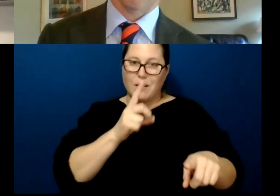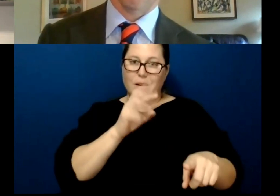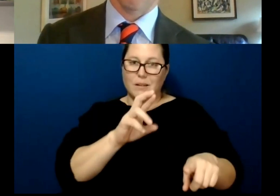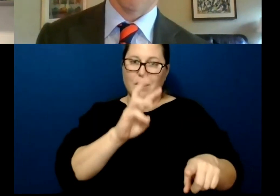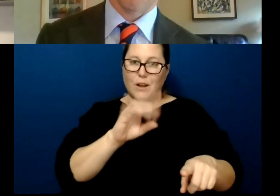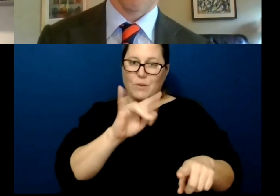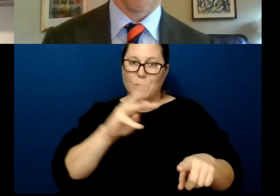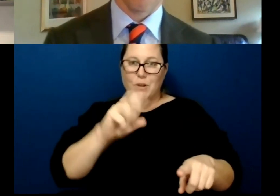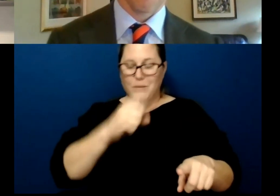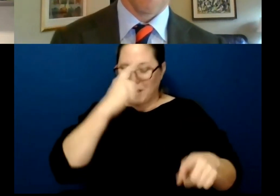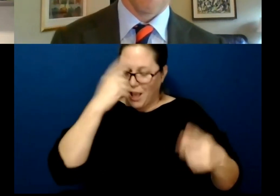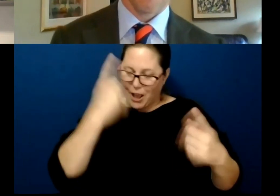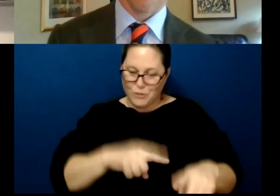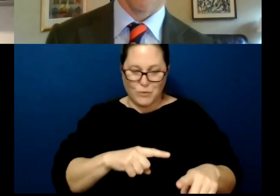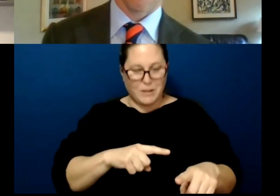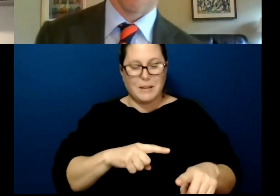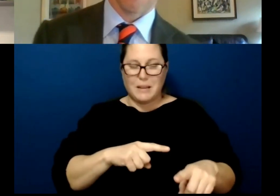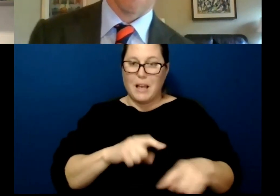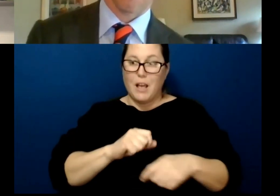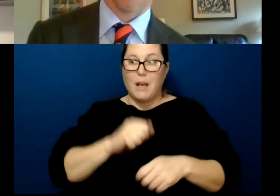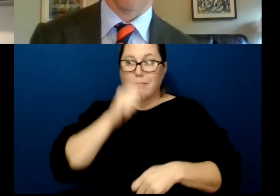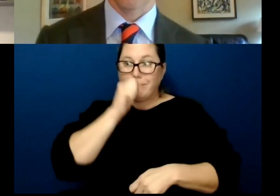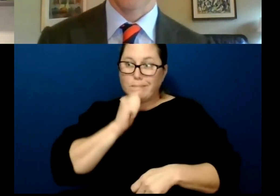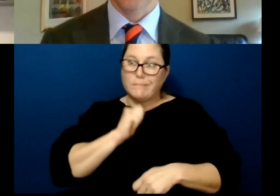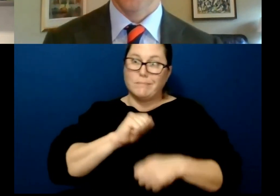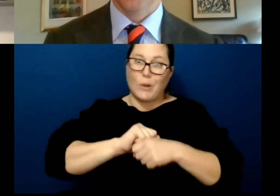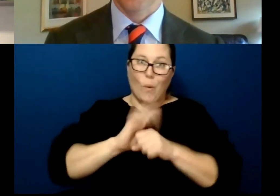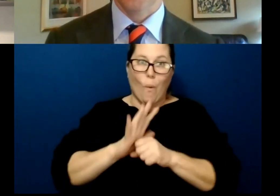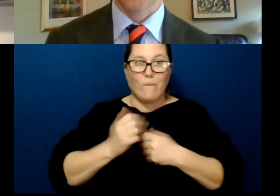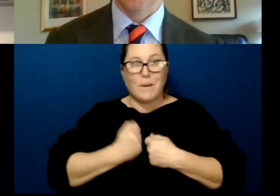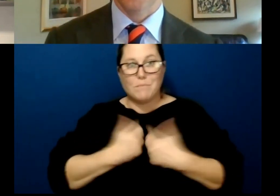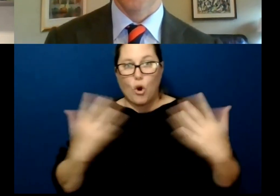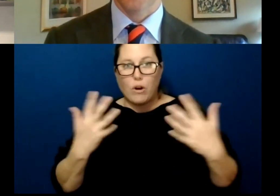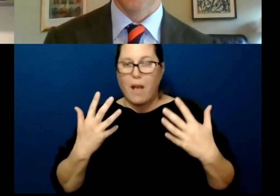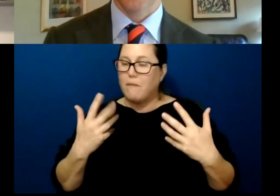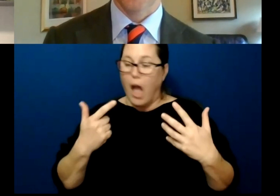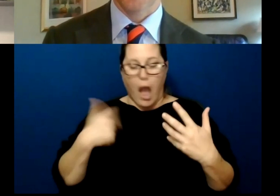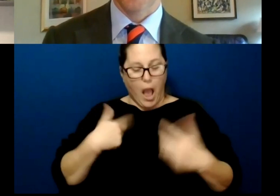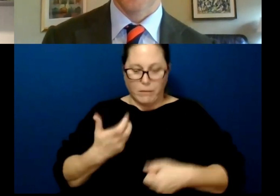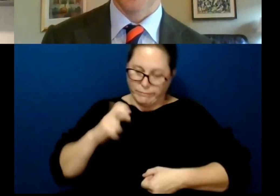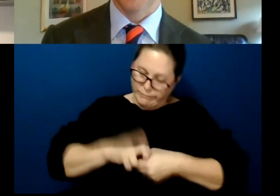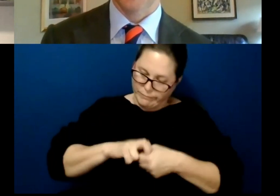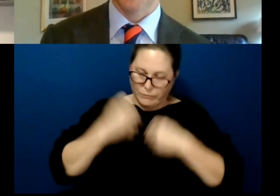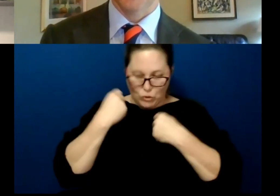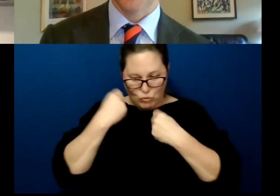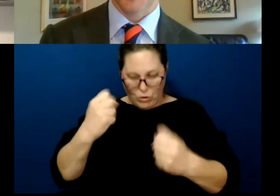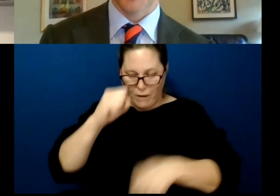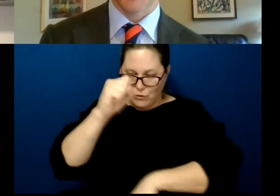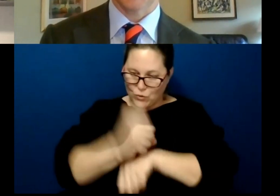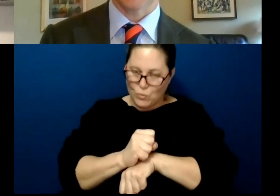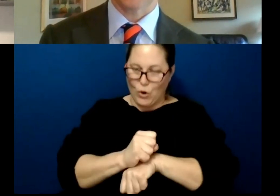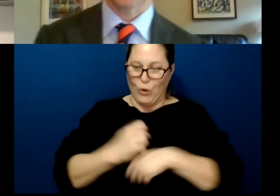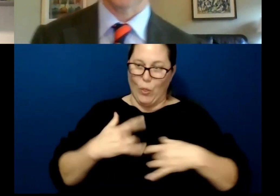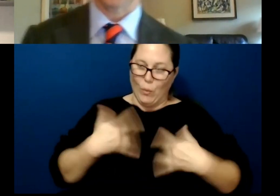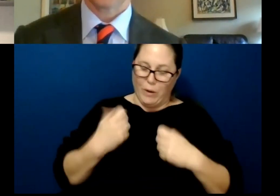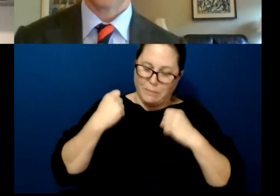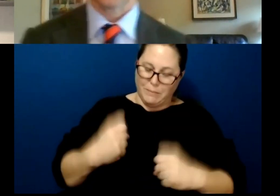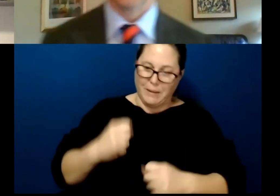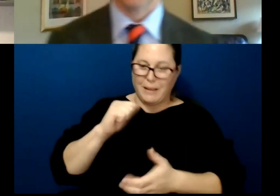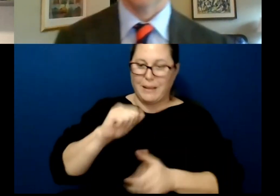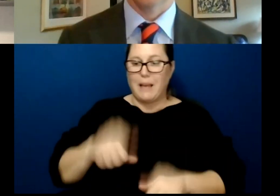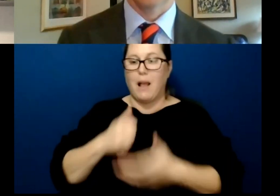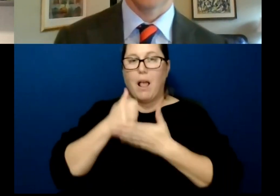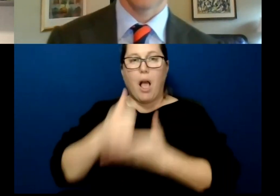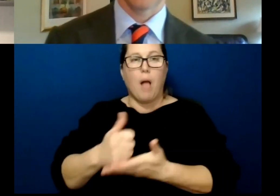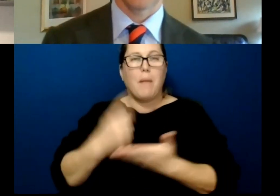still drive to work every day knowing that I'm going to be exhausted, but just thrilled to learn something new. There's something to learn every single